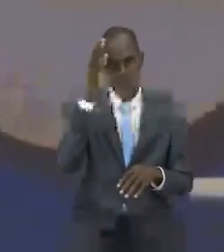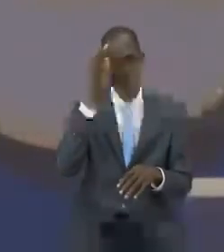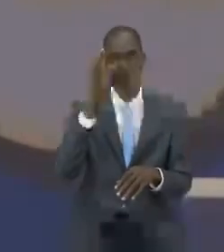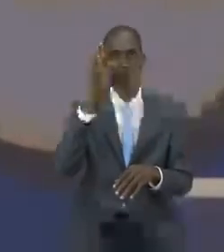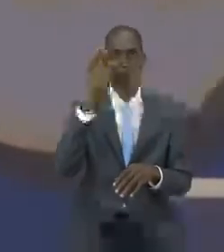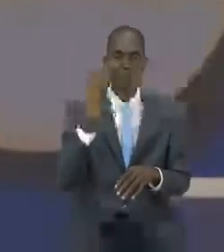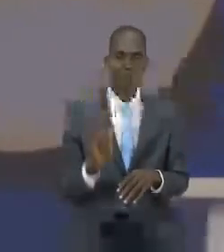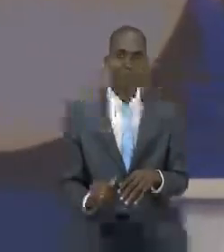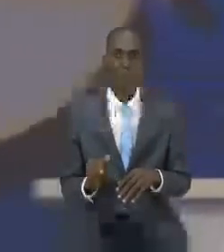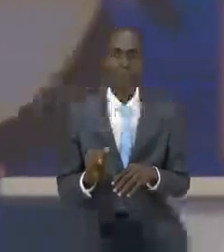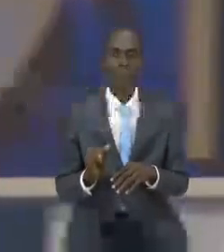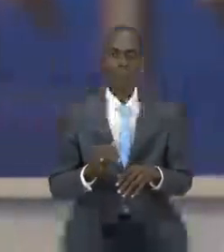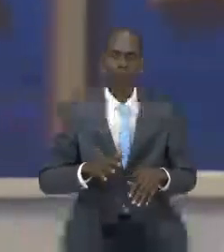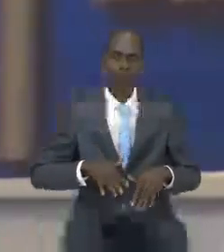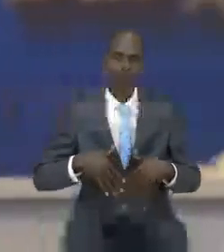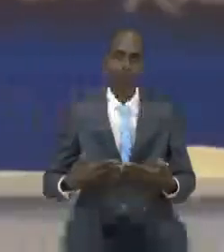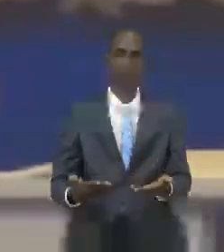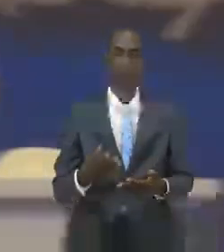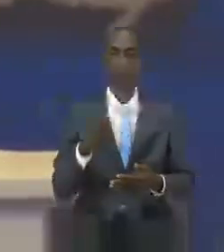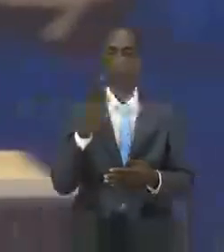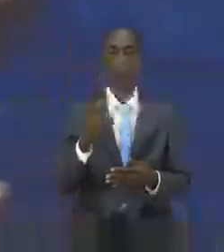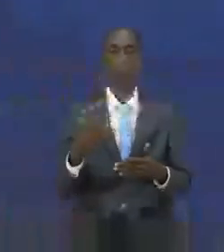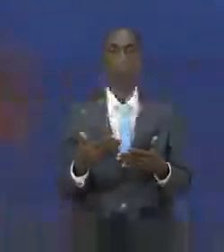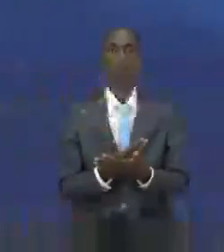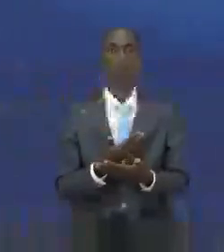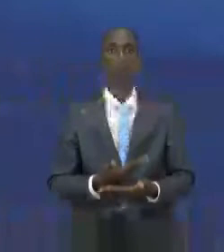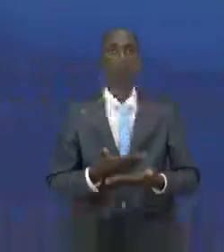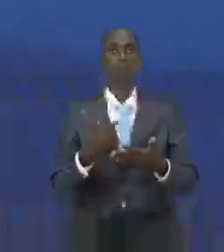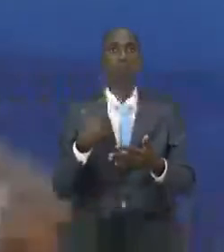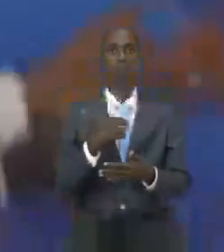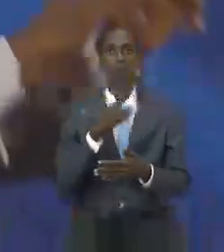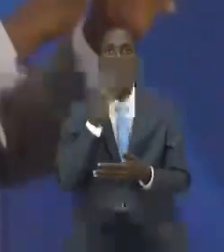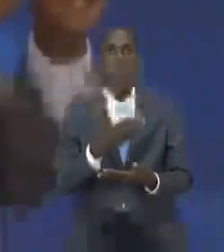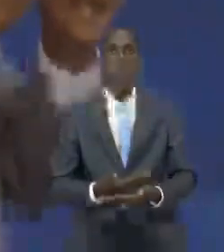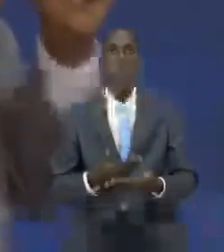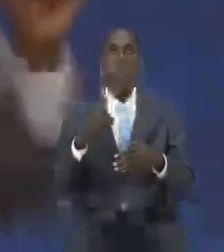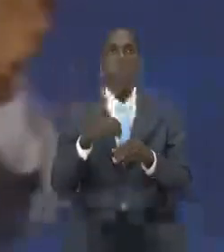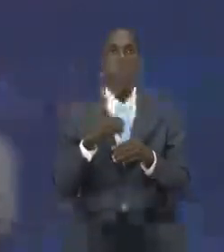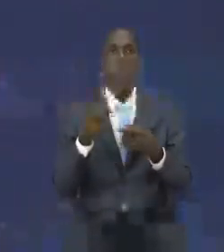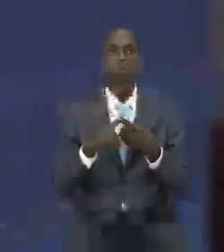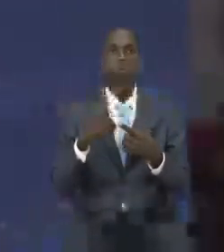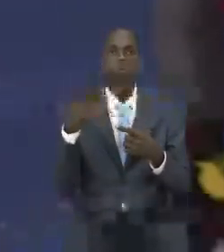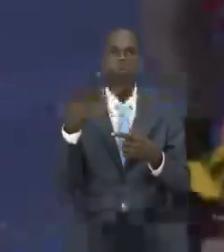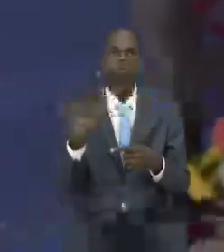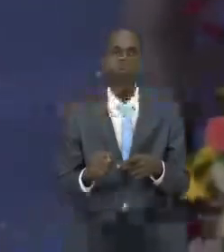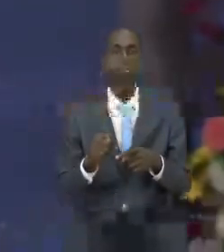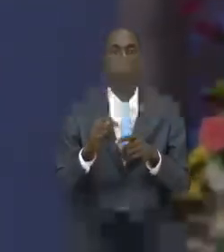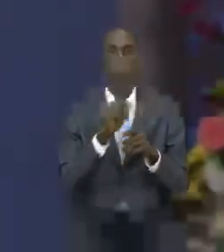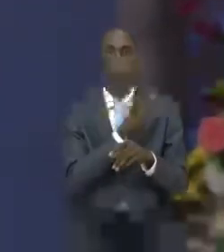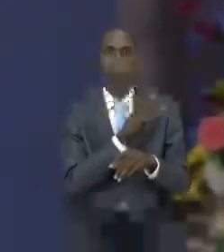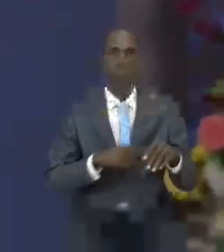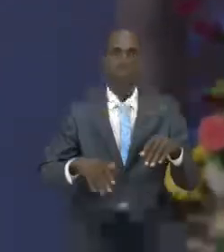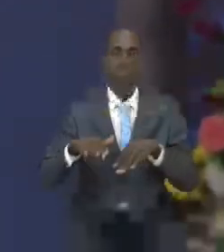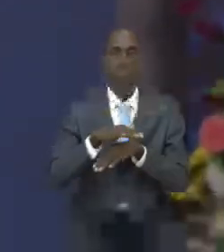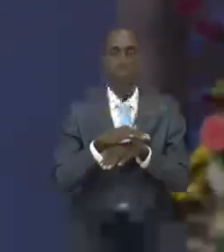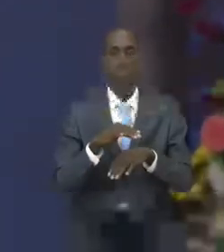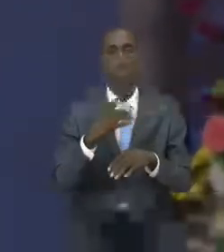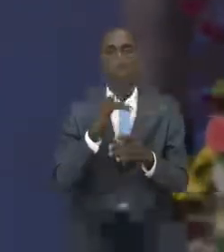conversion. By the new birth, we're born into the kingdom. And so we can say, our